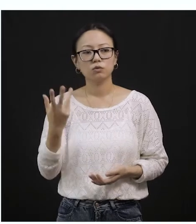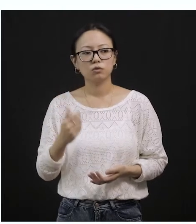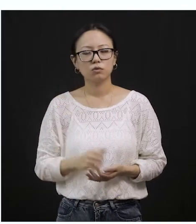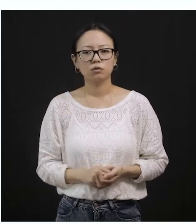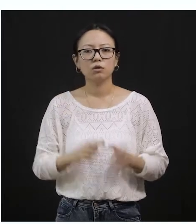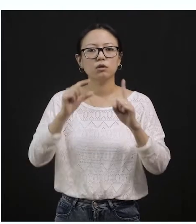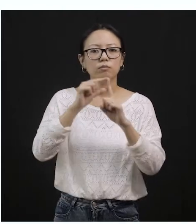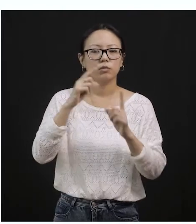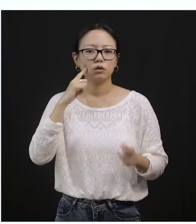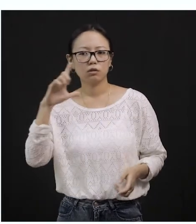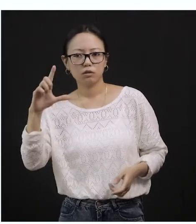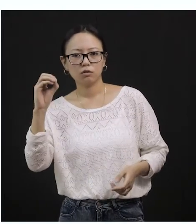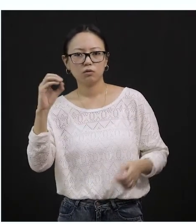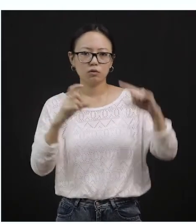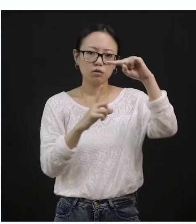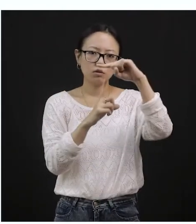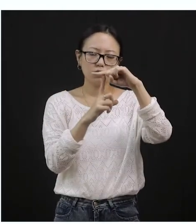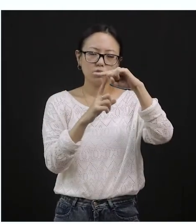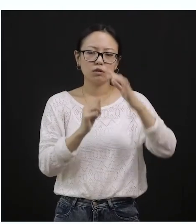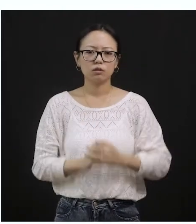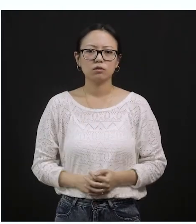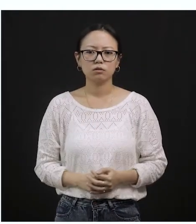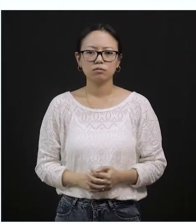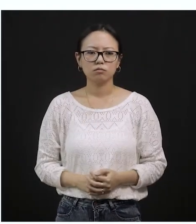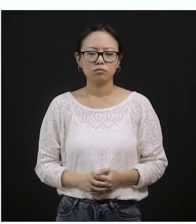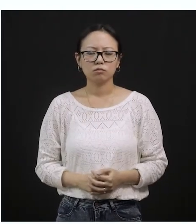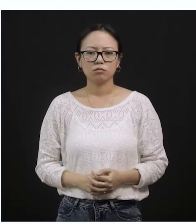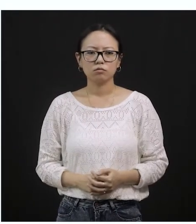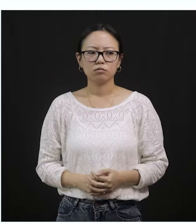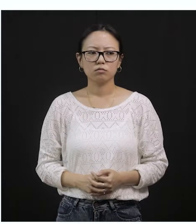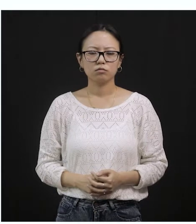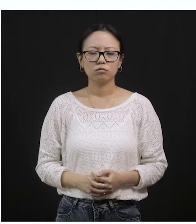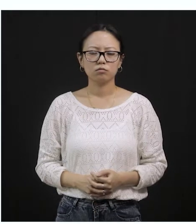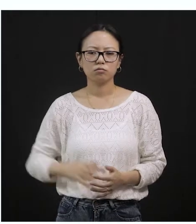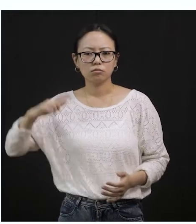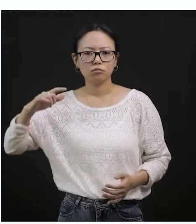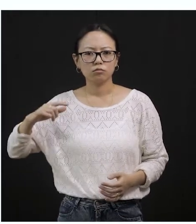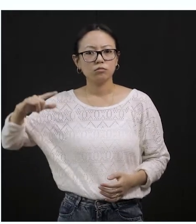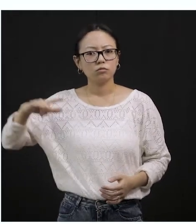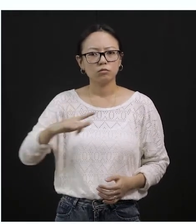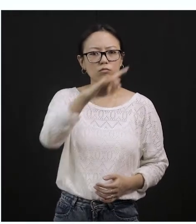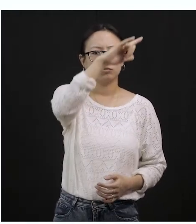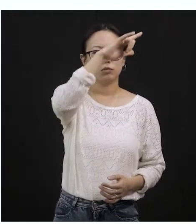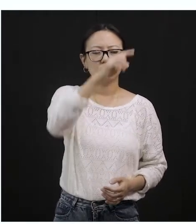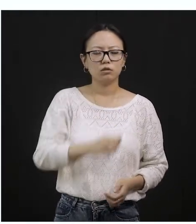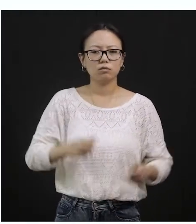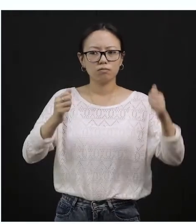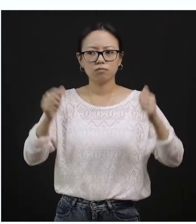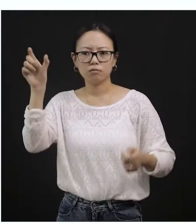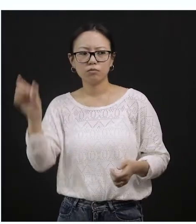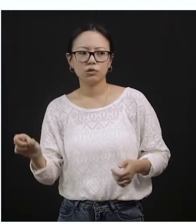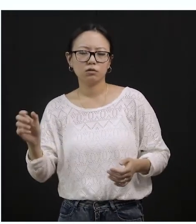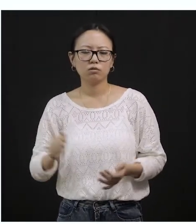Pilot. This is also another important profession. Now, how do the pilot they help us? How do pilot helps us?